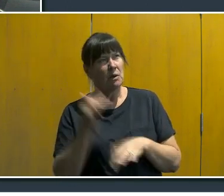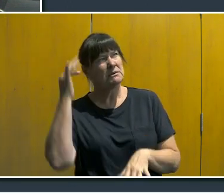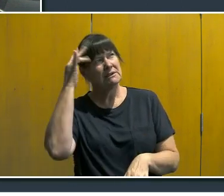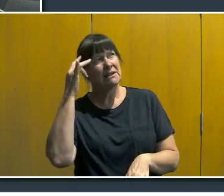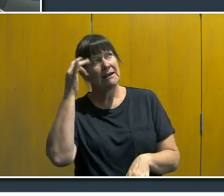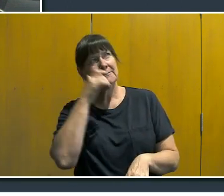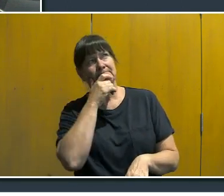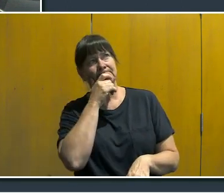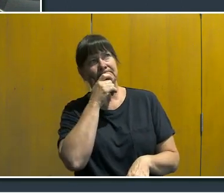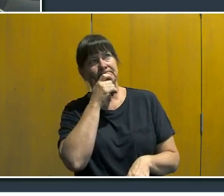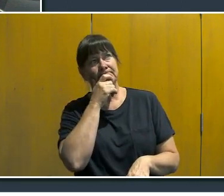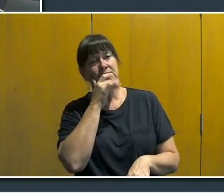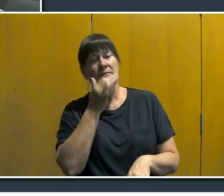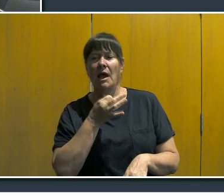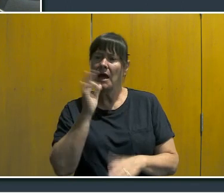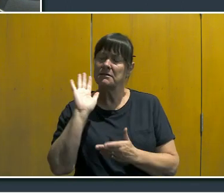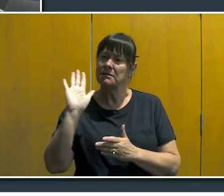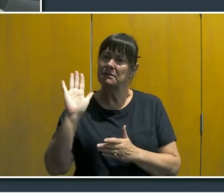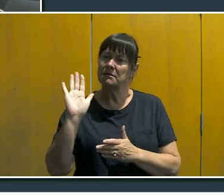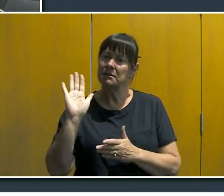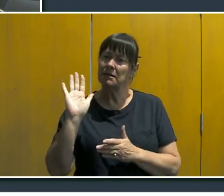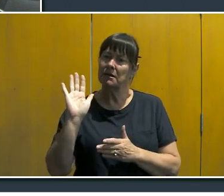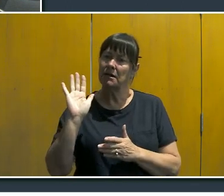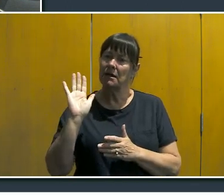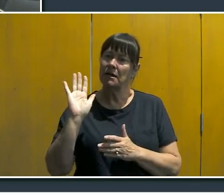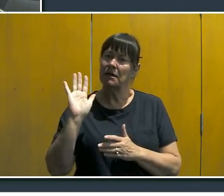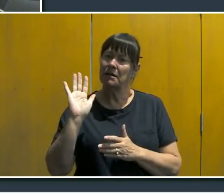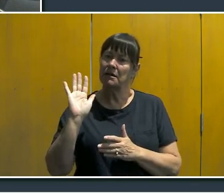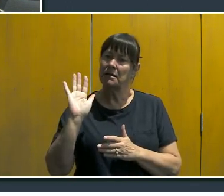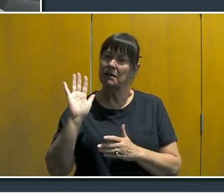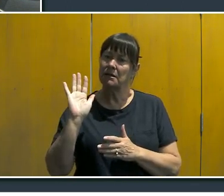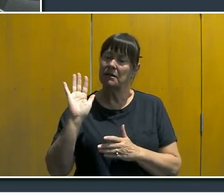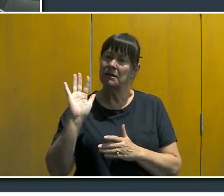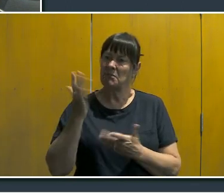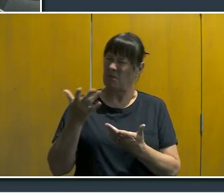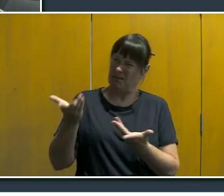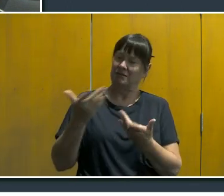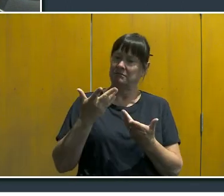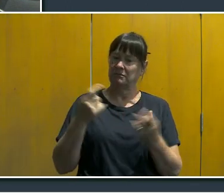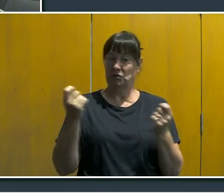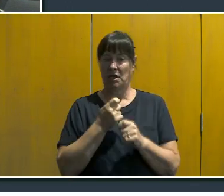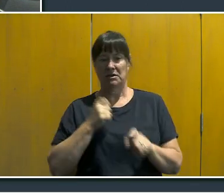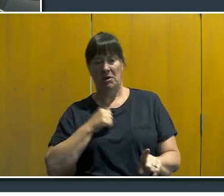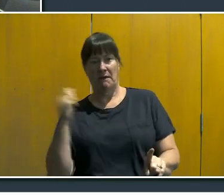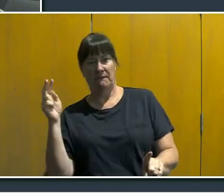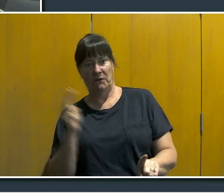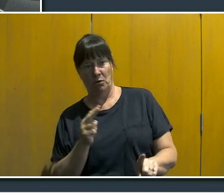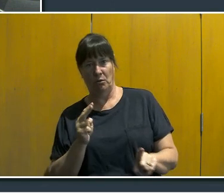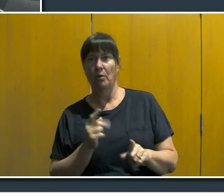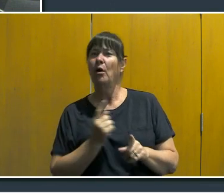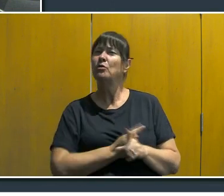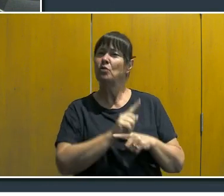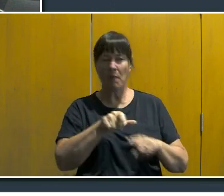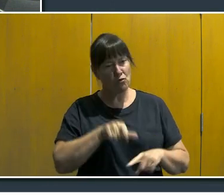have that I'm looking for submitters to possibly change my perception on, and that is that roading